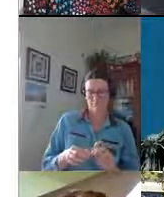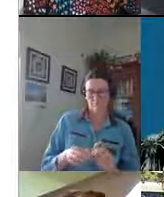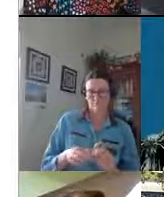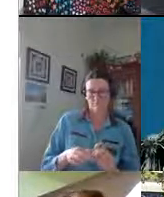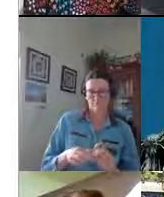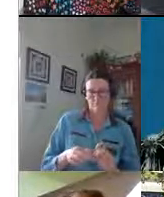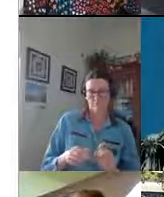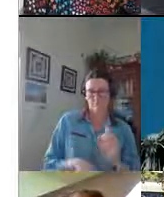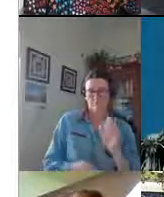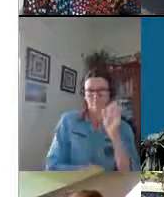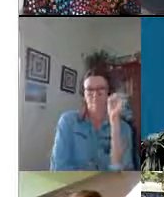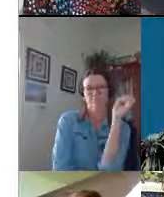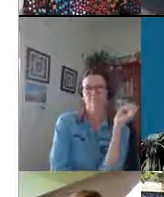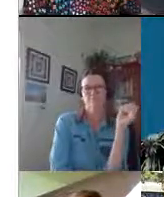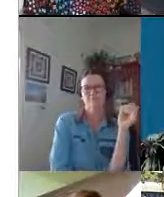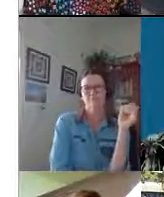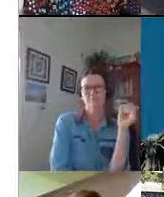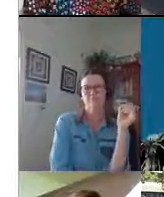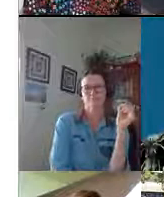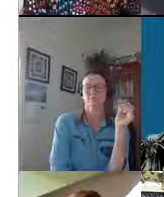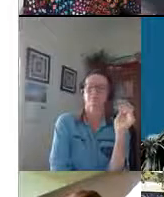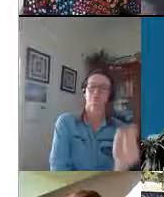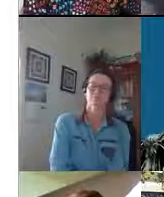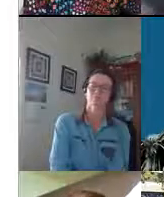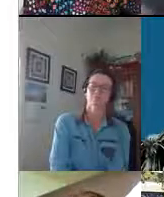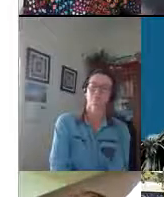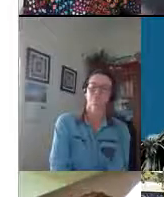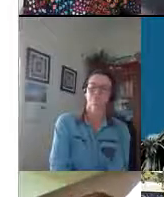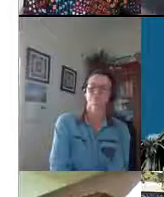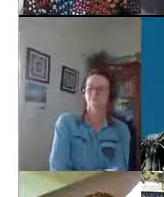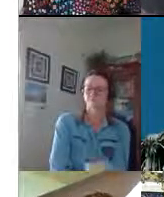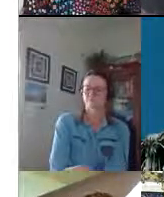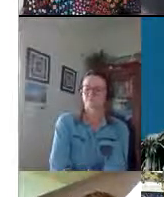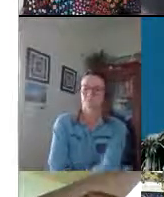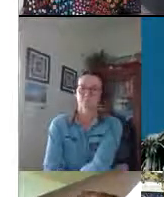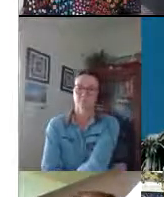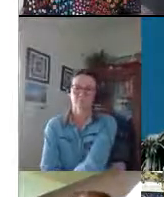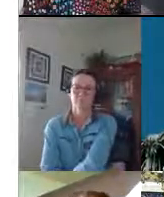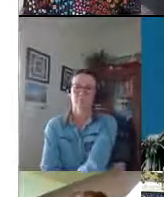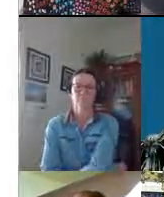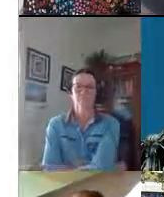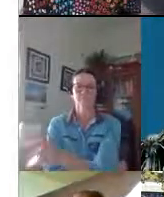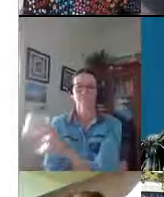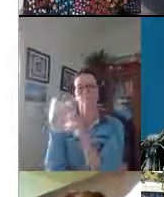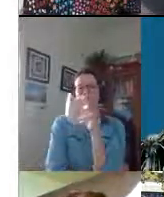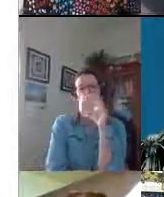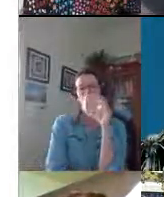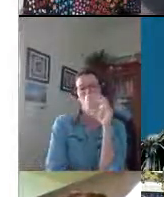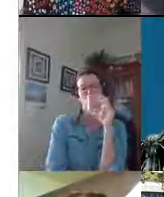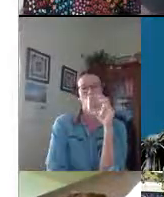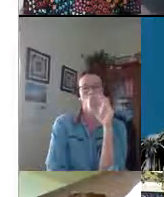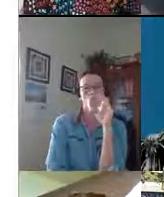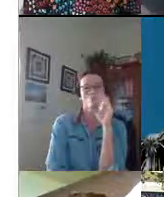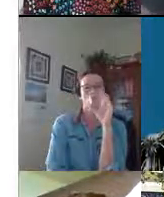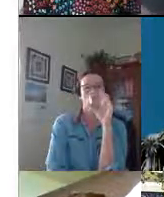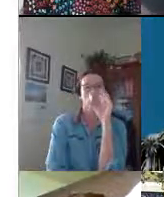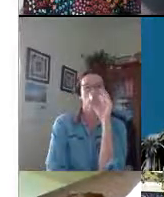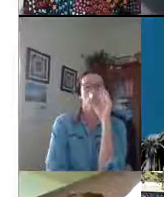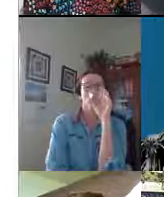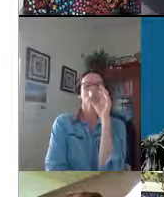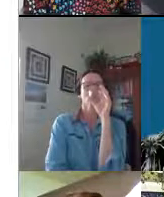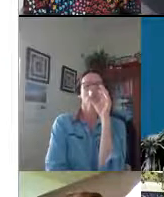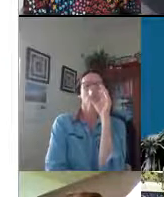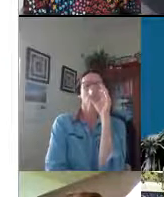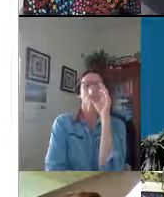cluster of sugarcane farms that are all located in the same region. So we went for a large-scale microgrid option. And then in Weewar. And this